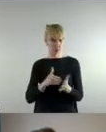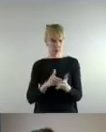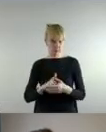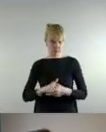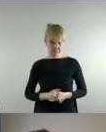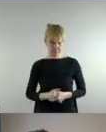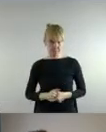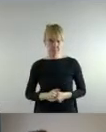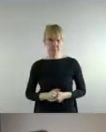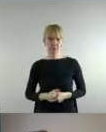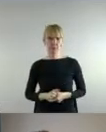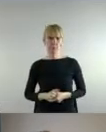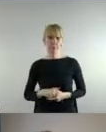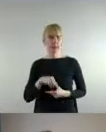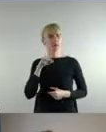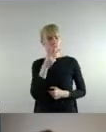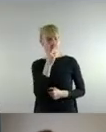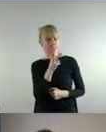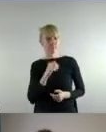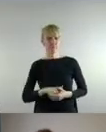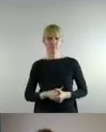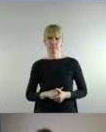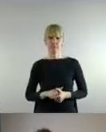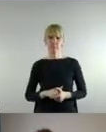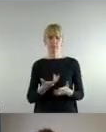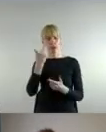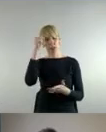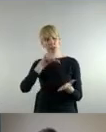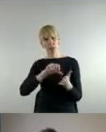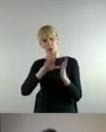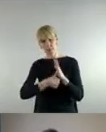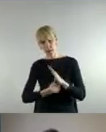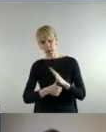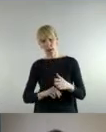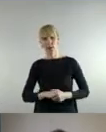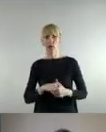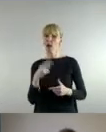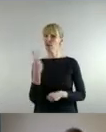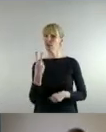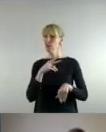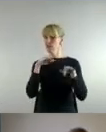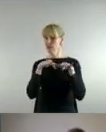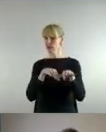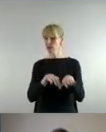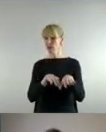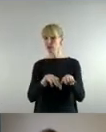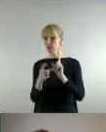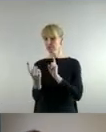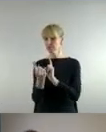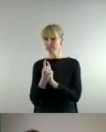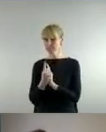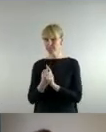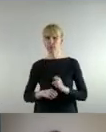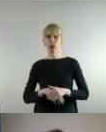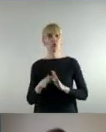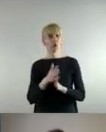And here you can see is the center of the city, and two rivers meet in the center, and we have meandering rivers, as you can see,